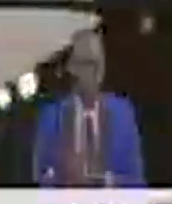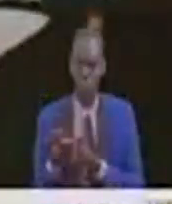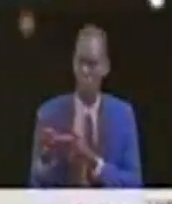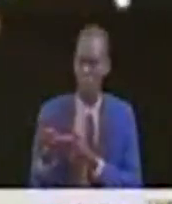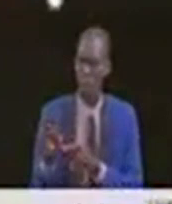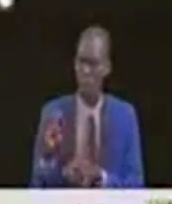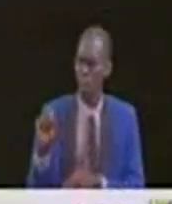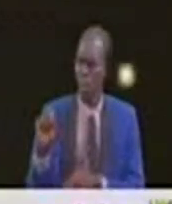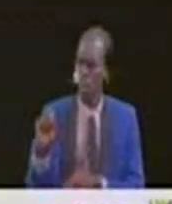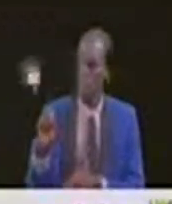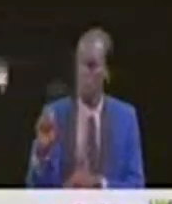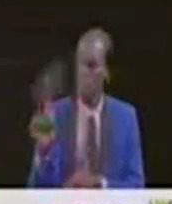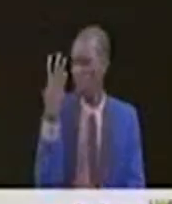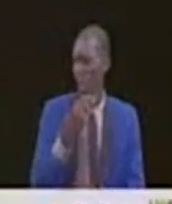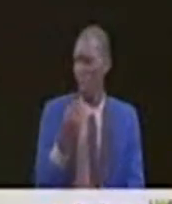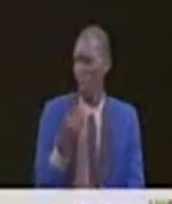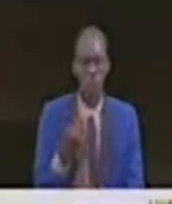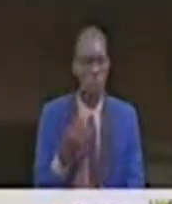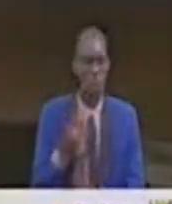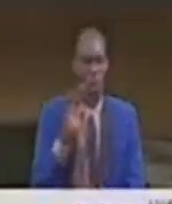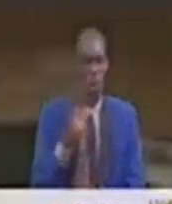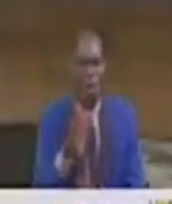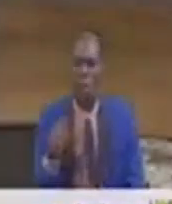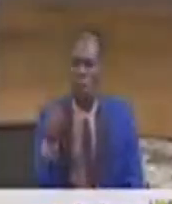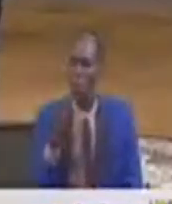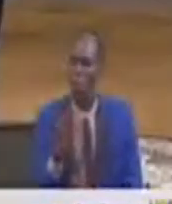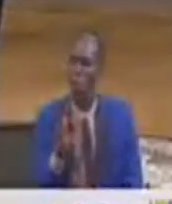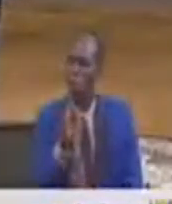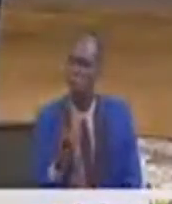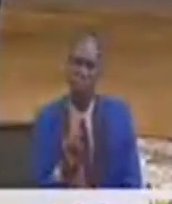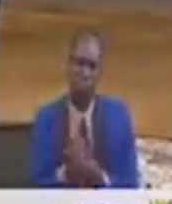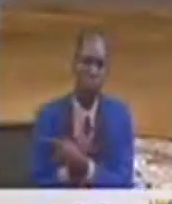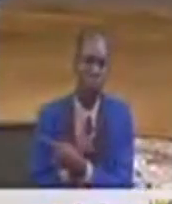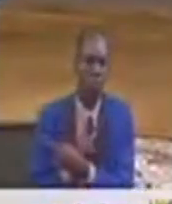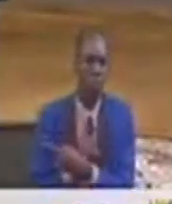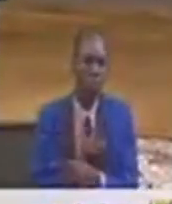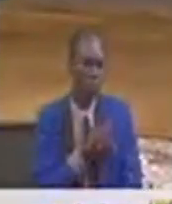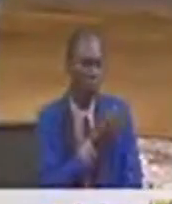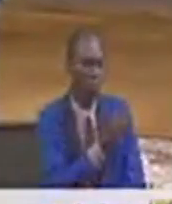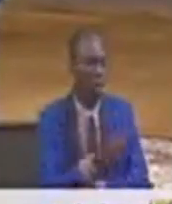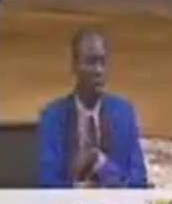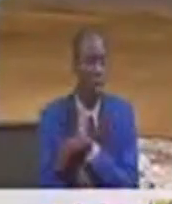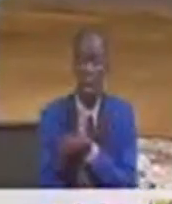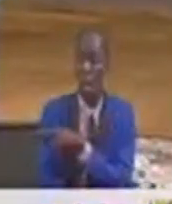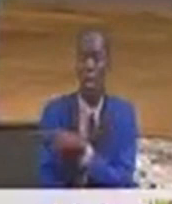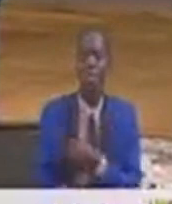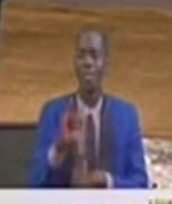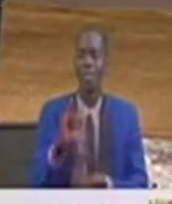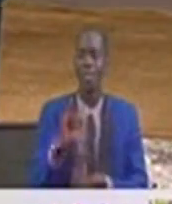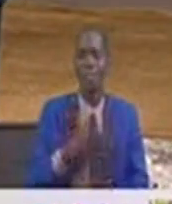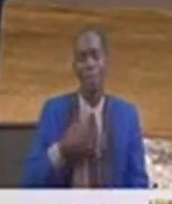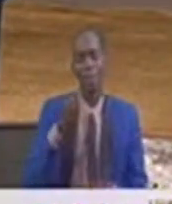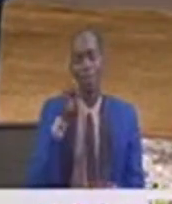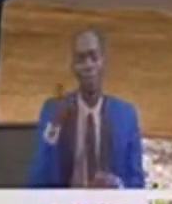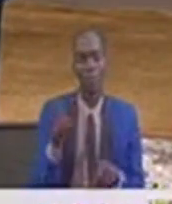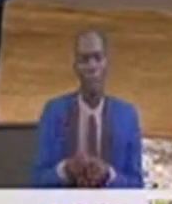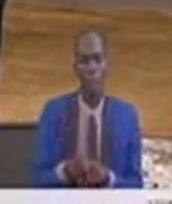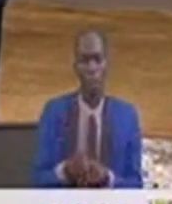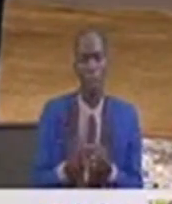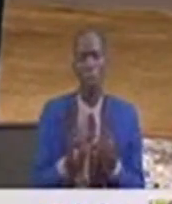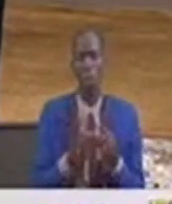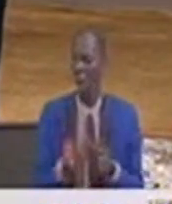get married to you. And she didn't say no. And God had promised that he was going to give the promised son